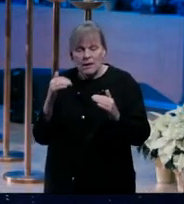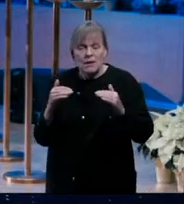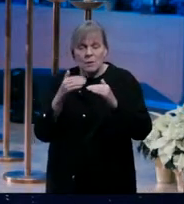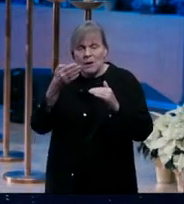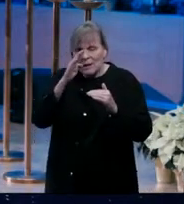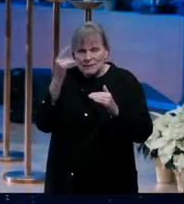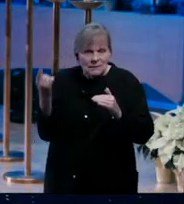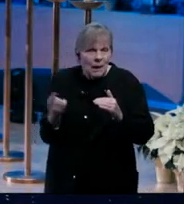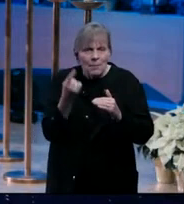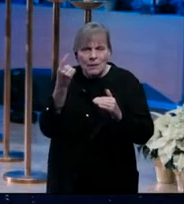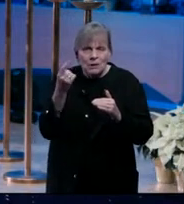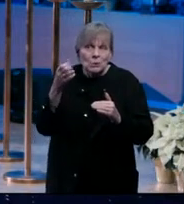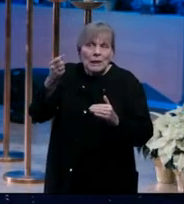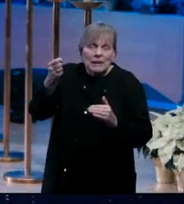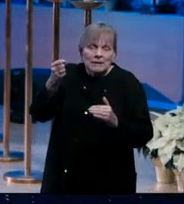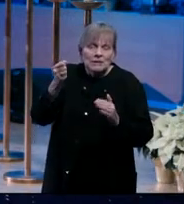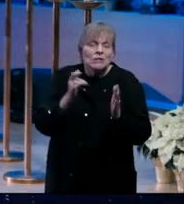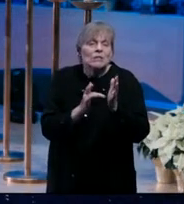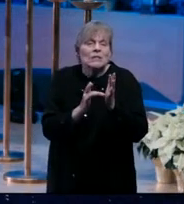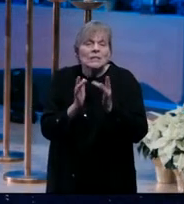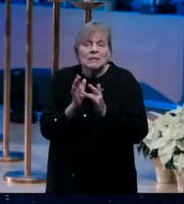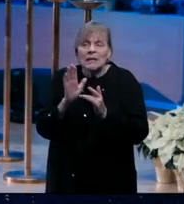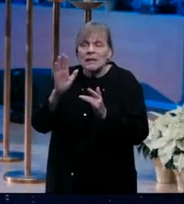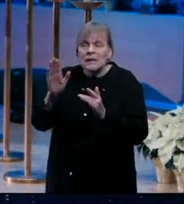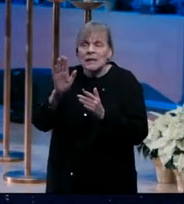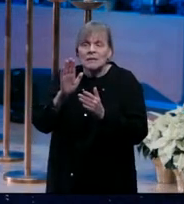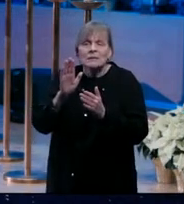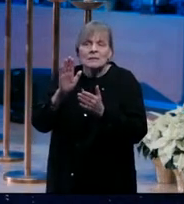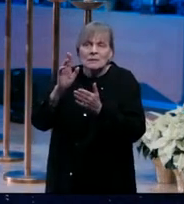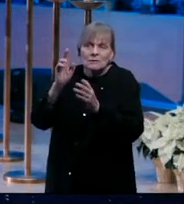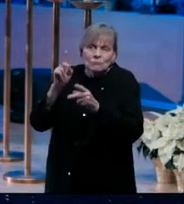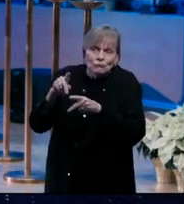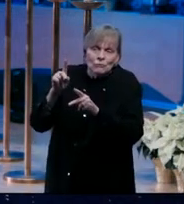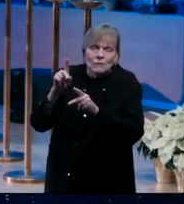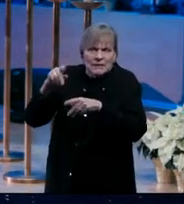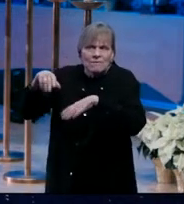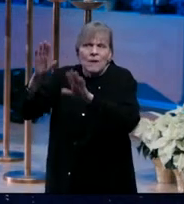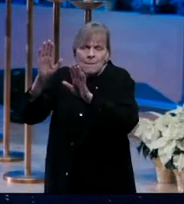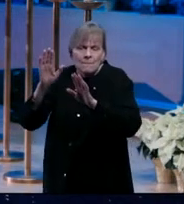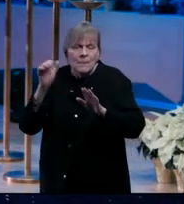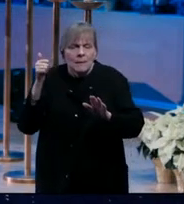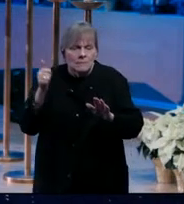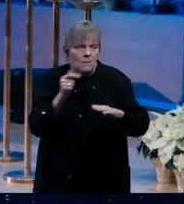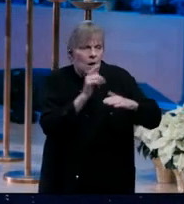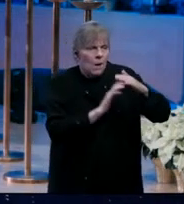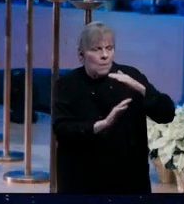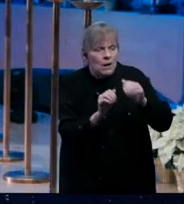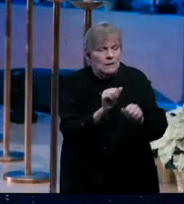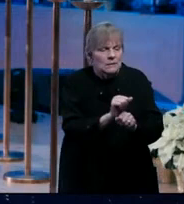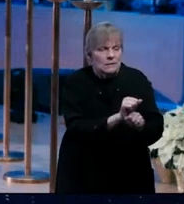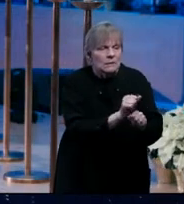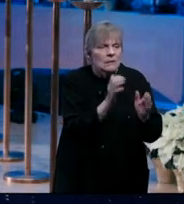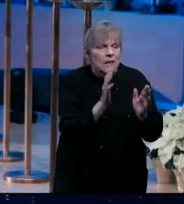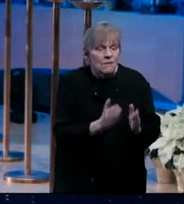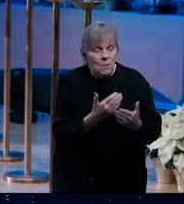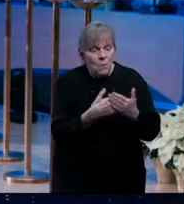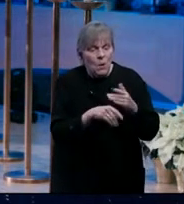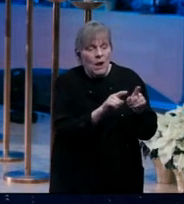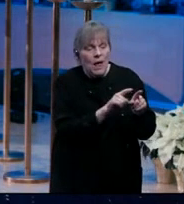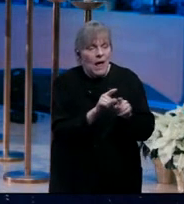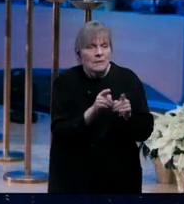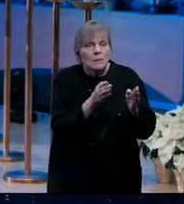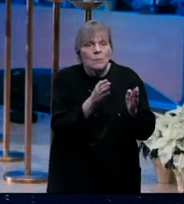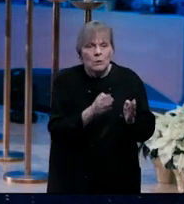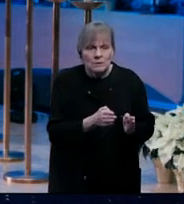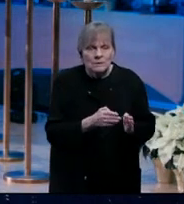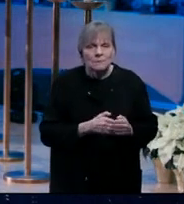with God as something to cling to. Instead, he gave up his divine privileges. He took the humble position of a slave and was born as a